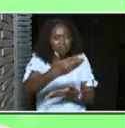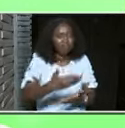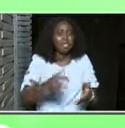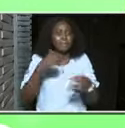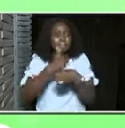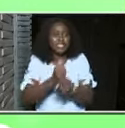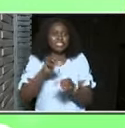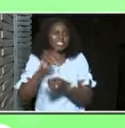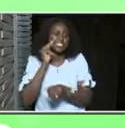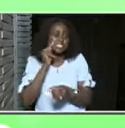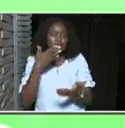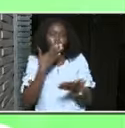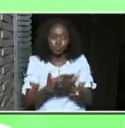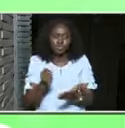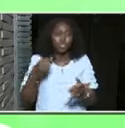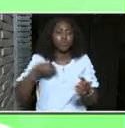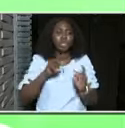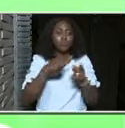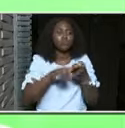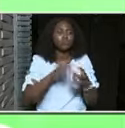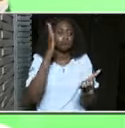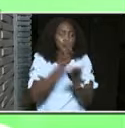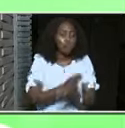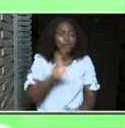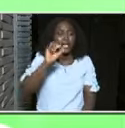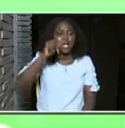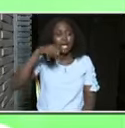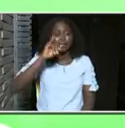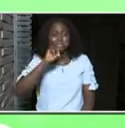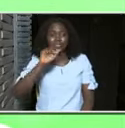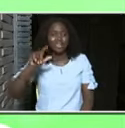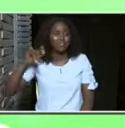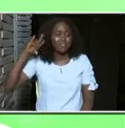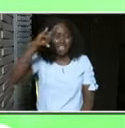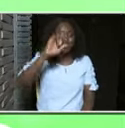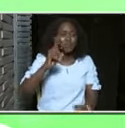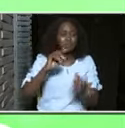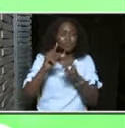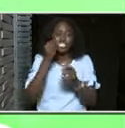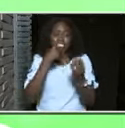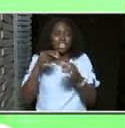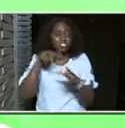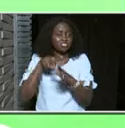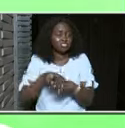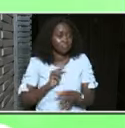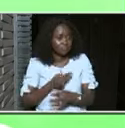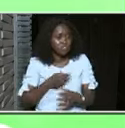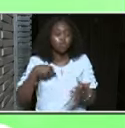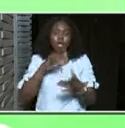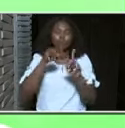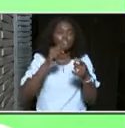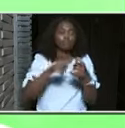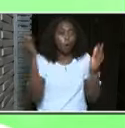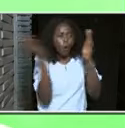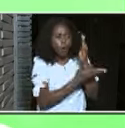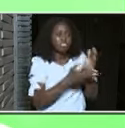we are going to stop capital flight, whereby people siphon our resources abroad. We're going to cut the cost of governance. We're going